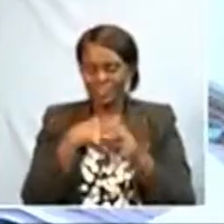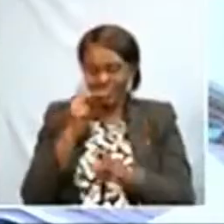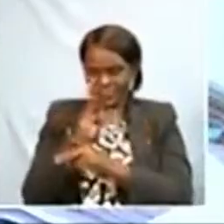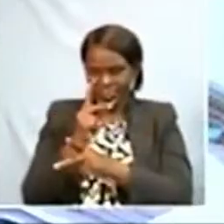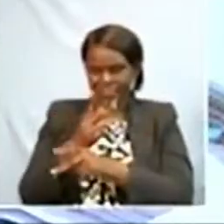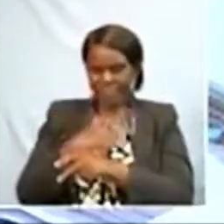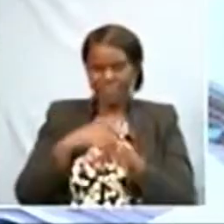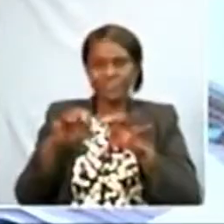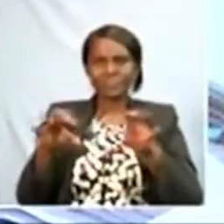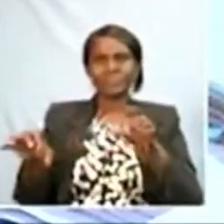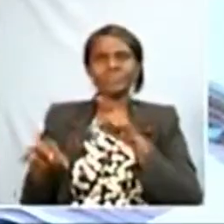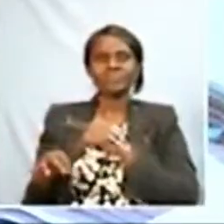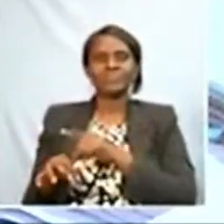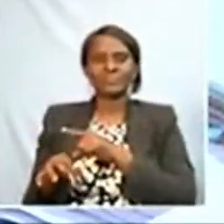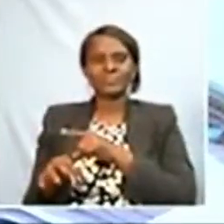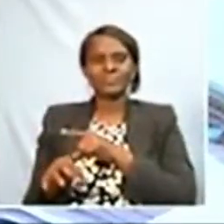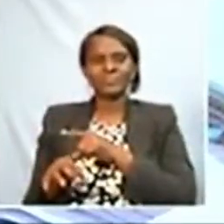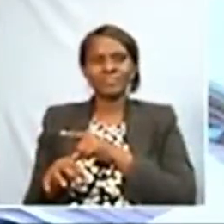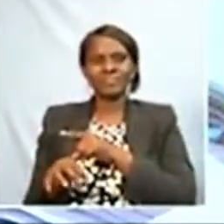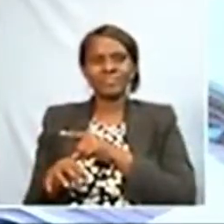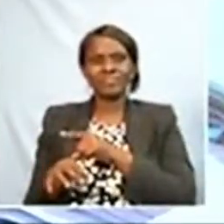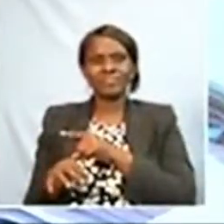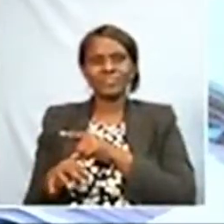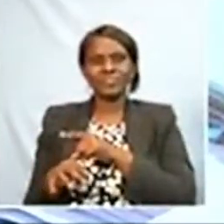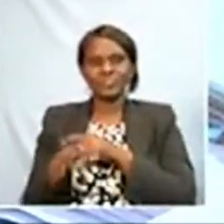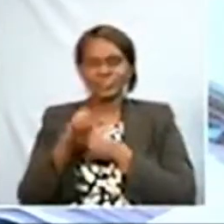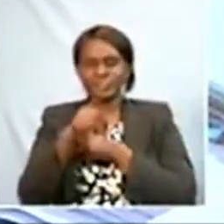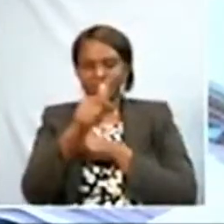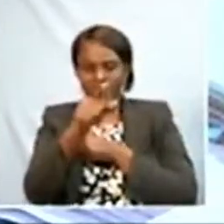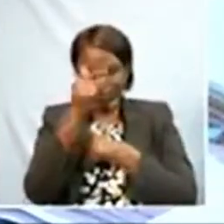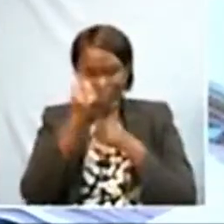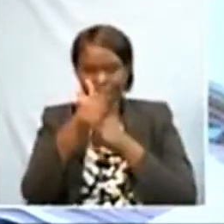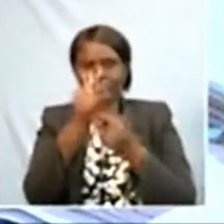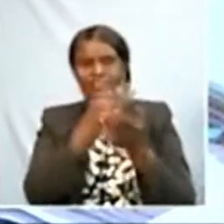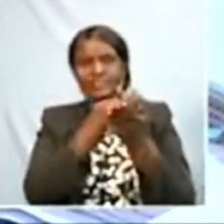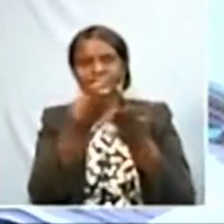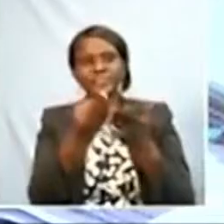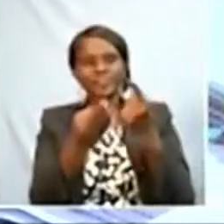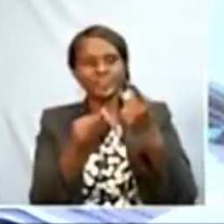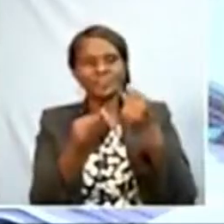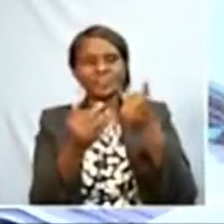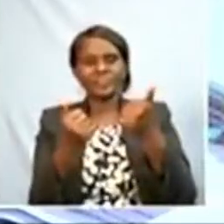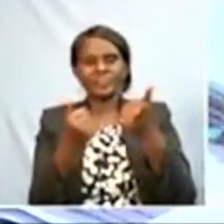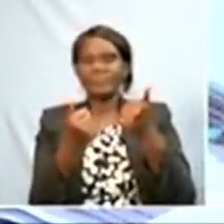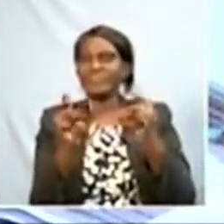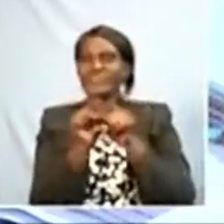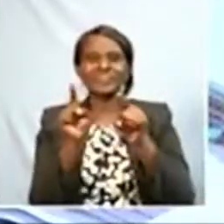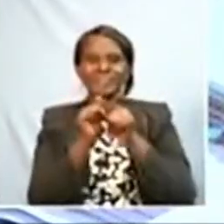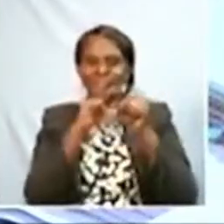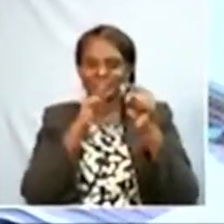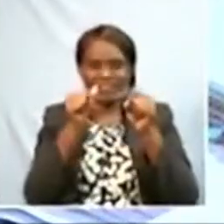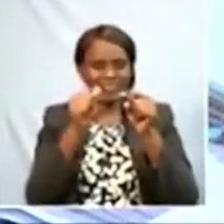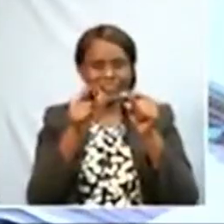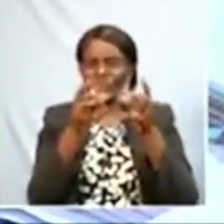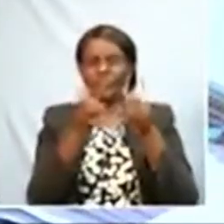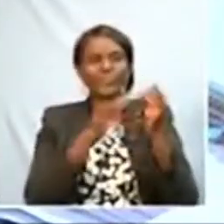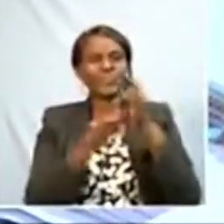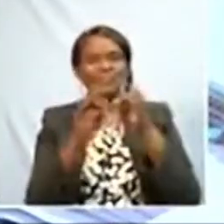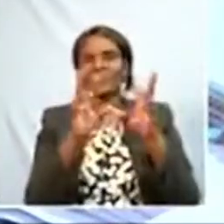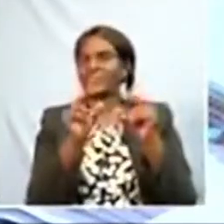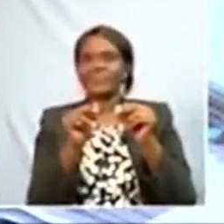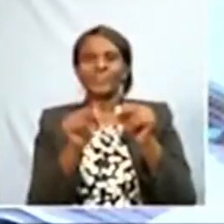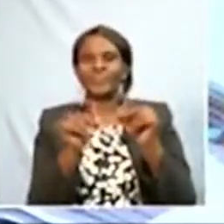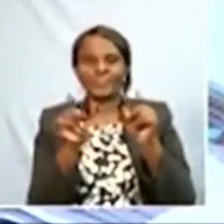them as my children. But you because you failed, you are an accomplice, you want to justify, no,